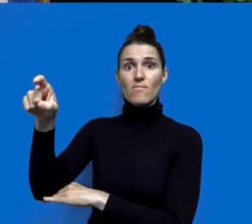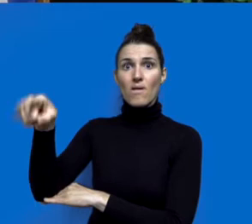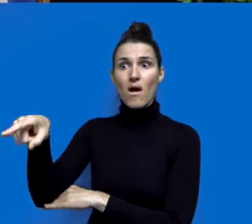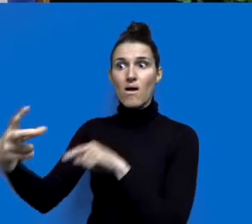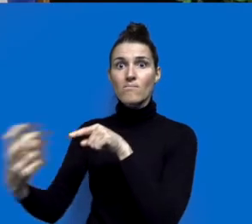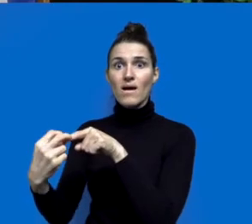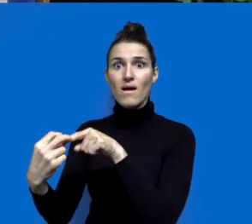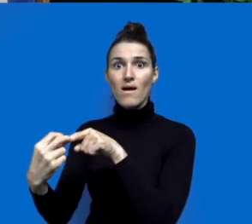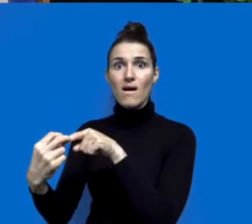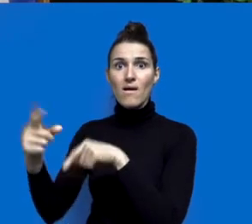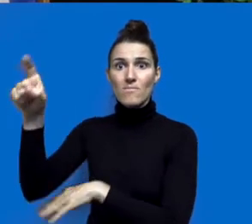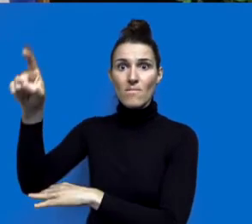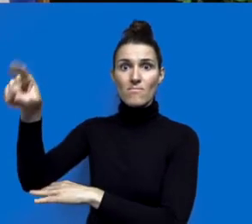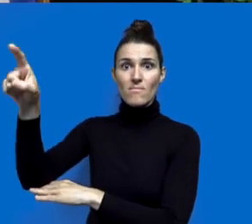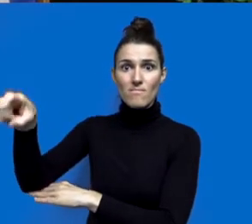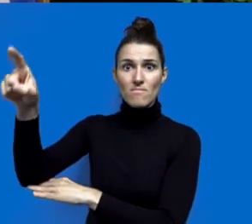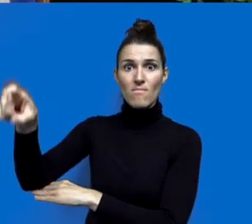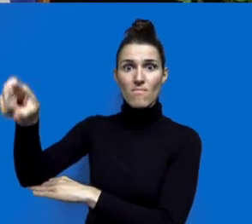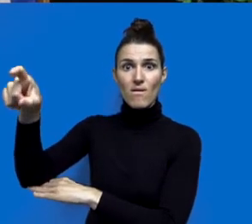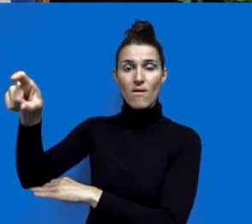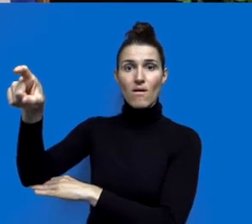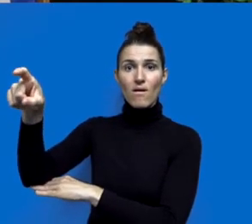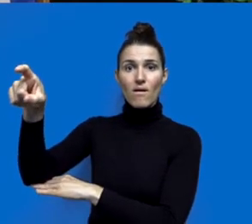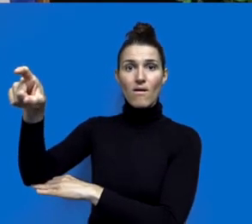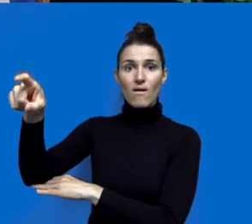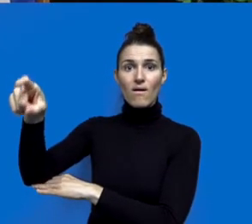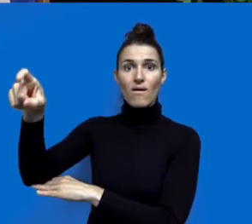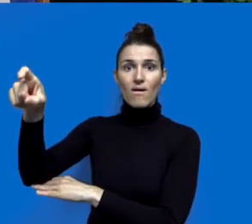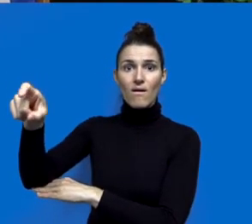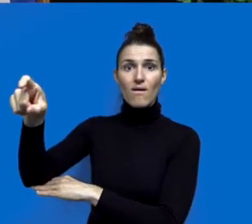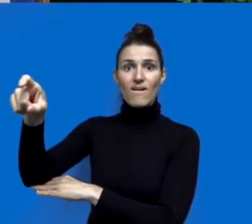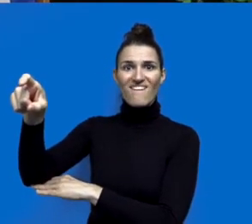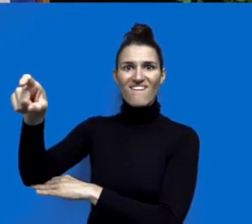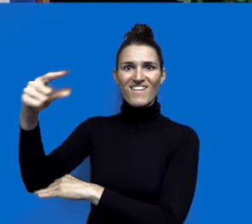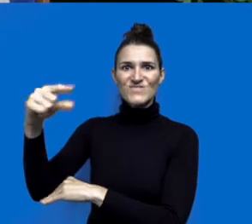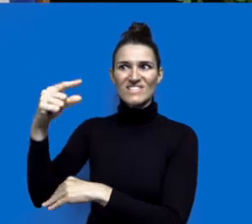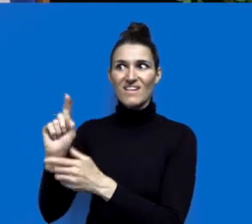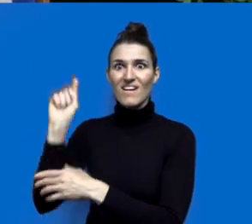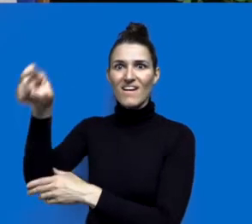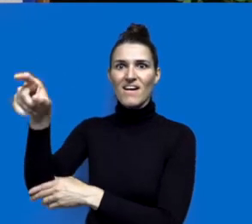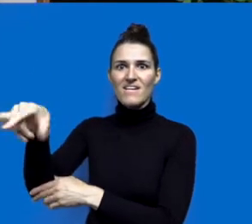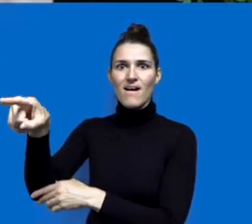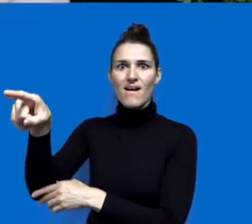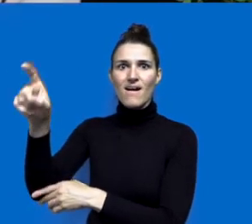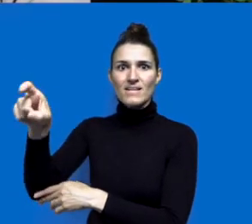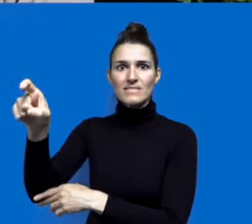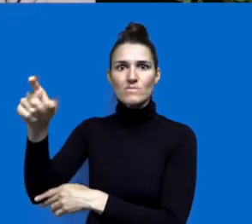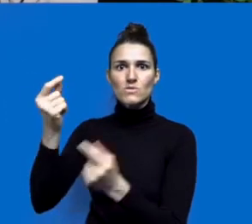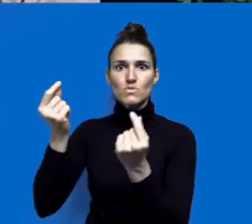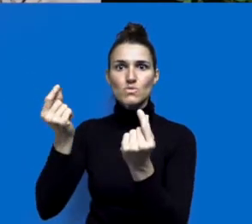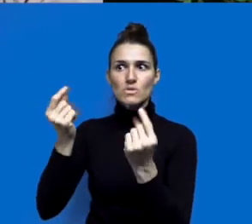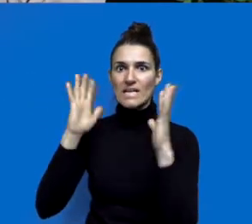Wiggle, wiggle, wiggle. There was a bite. Wiggle, wiggle, wiggle. On her green fishing line. So what did